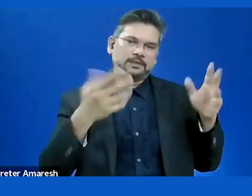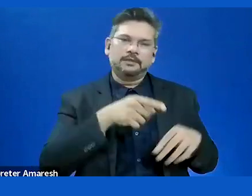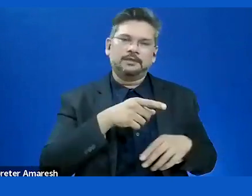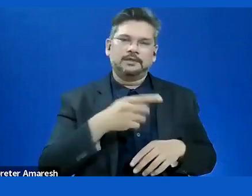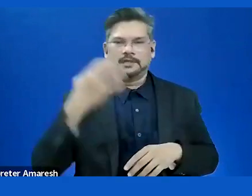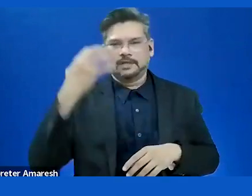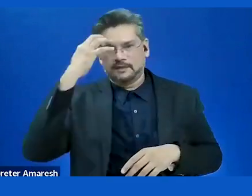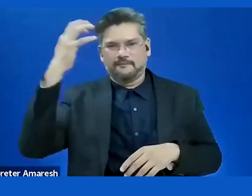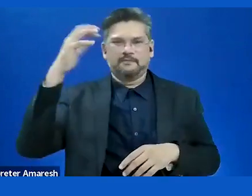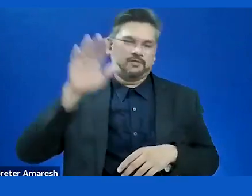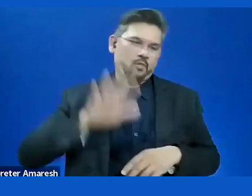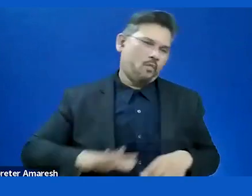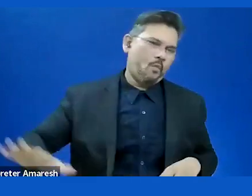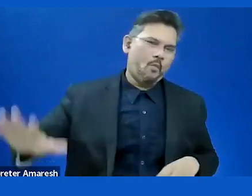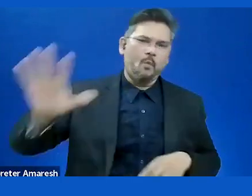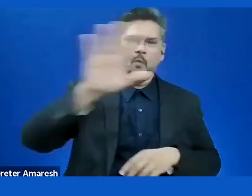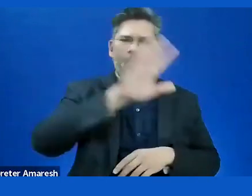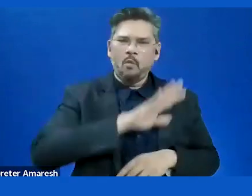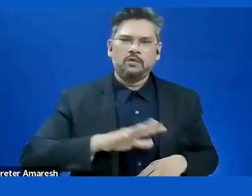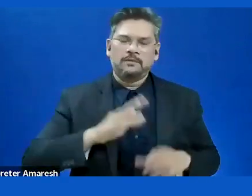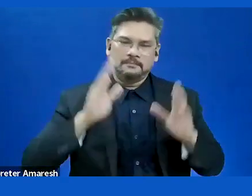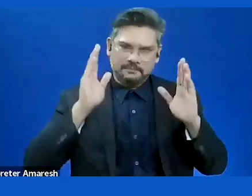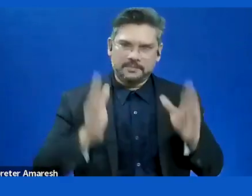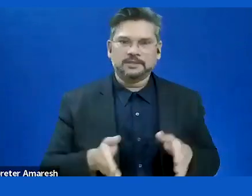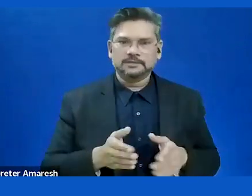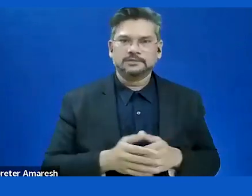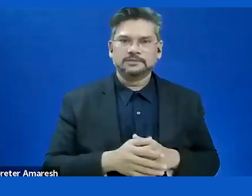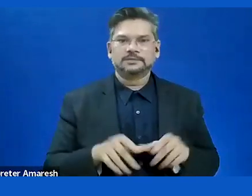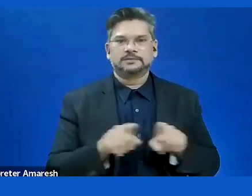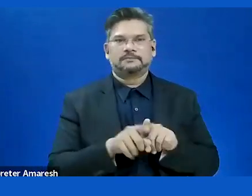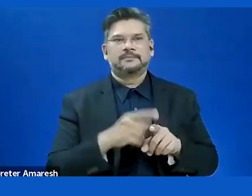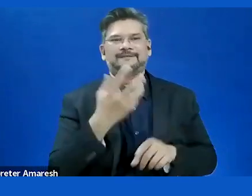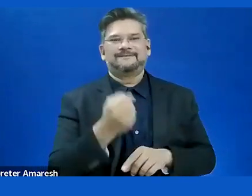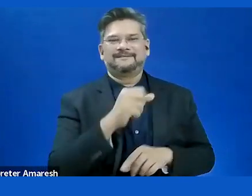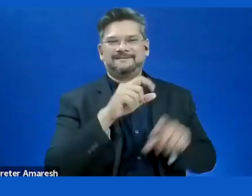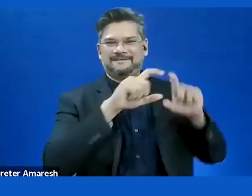that they have to say in which